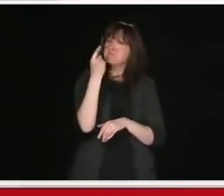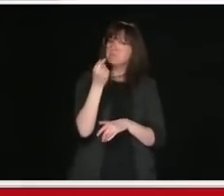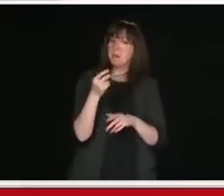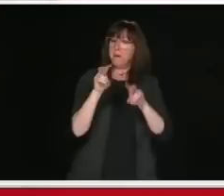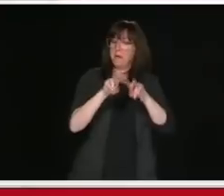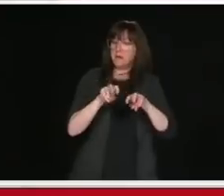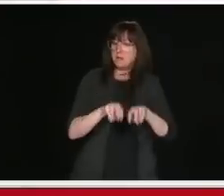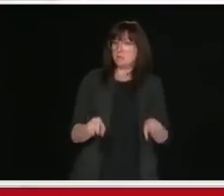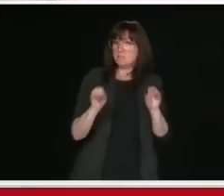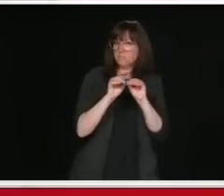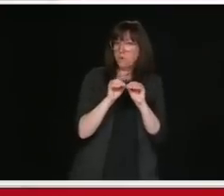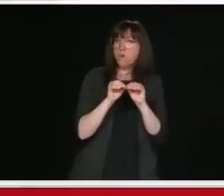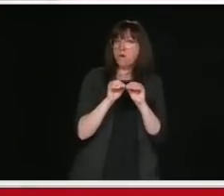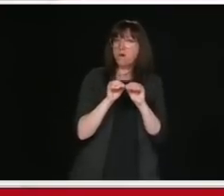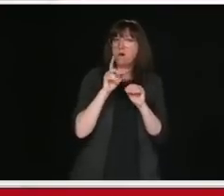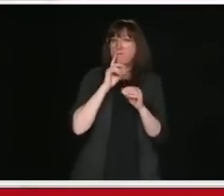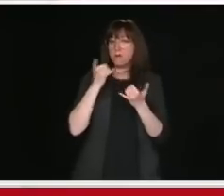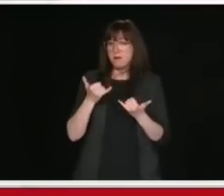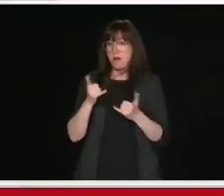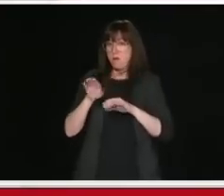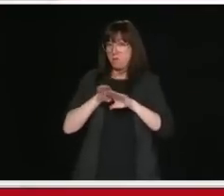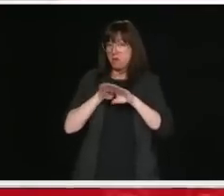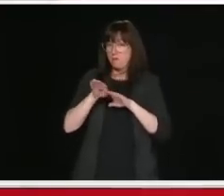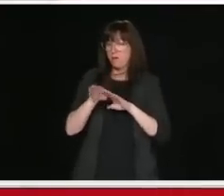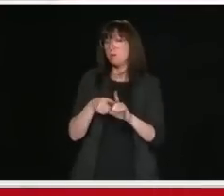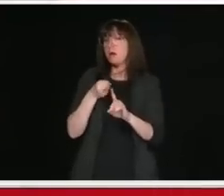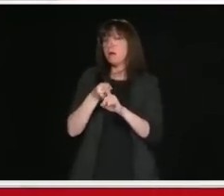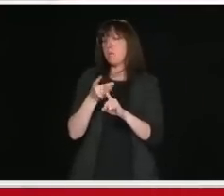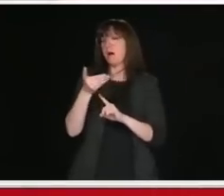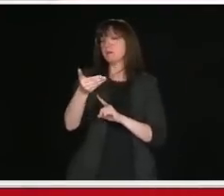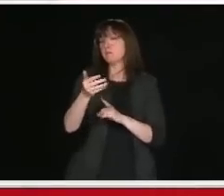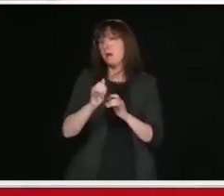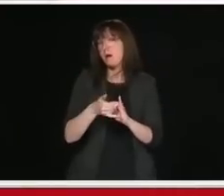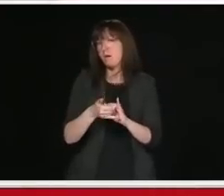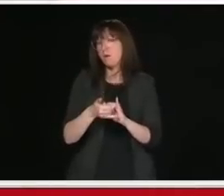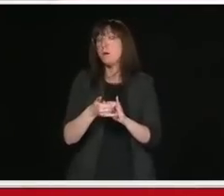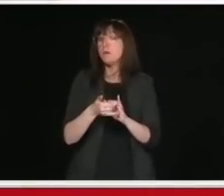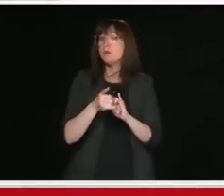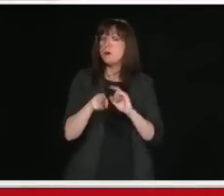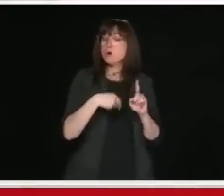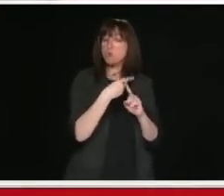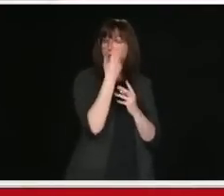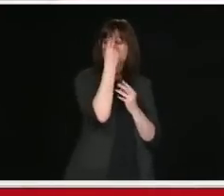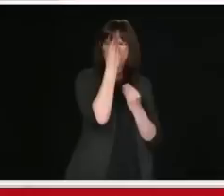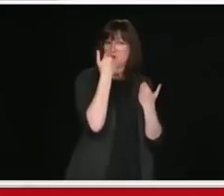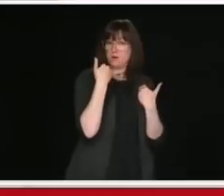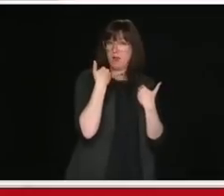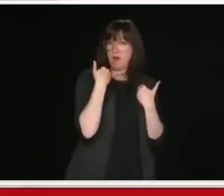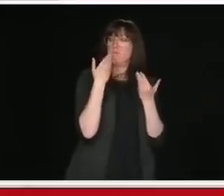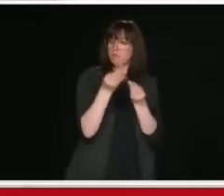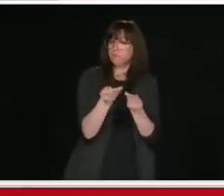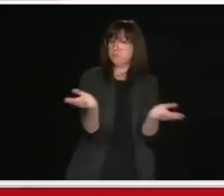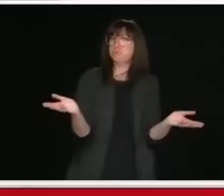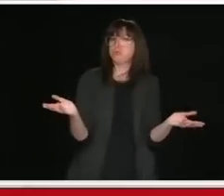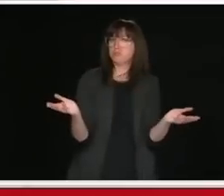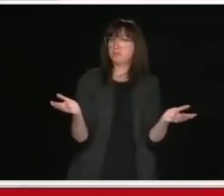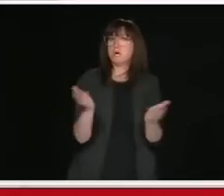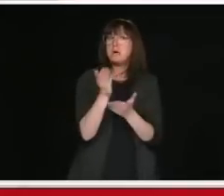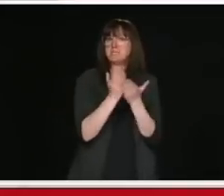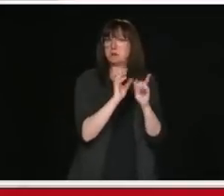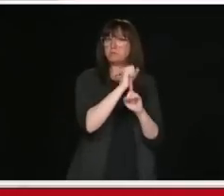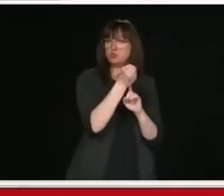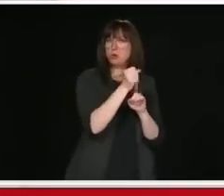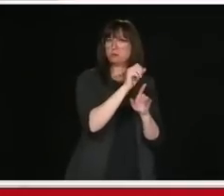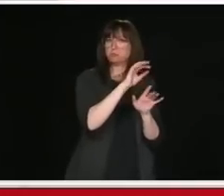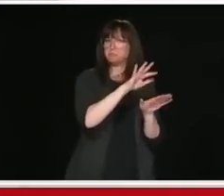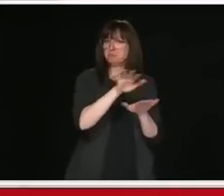today. And we are sharing data. There's some models circulating. We will have more to say in the days and the weeks